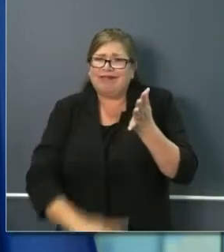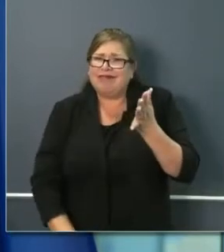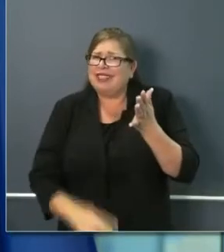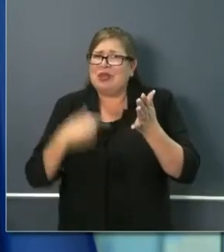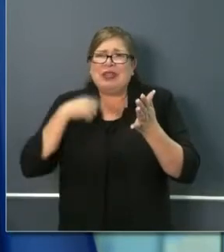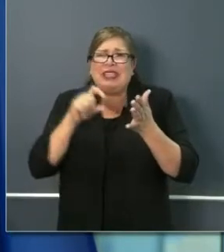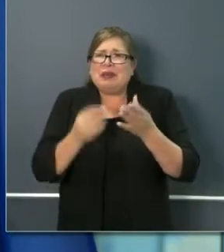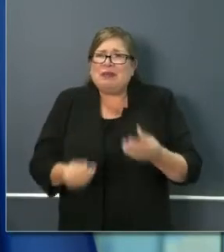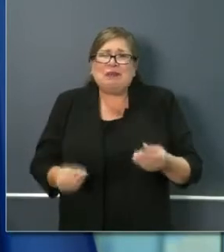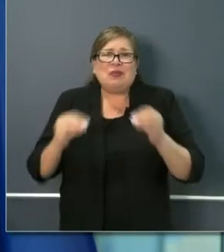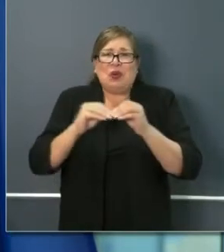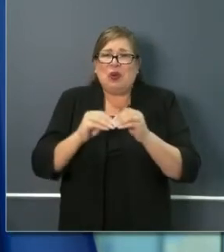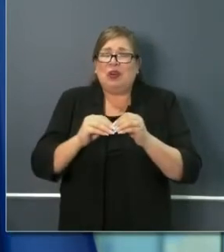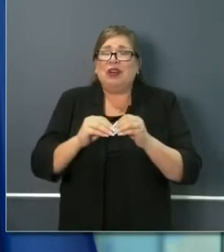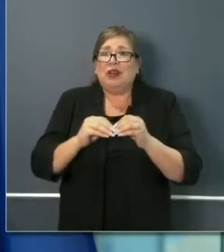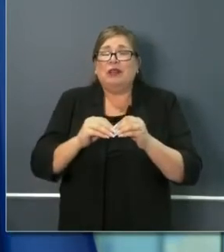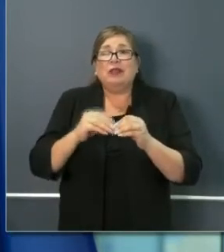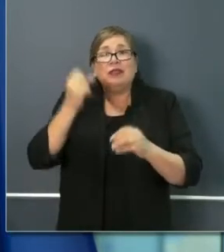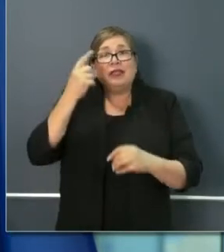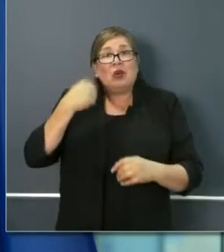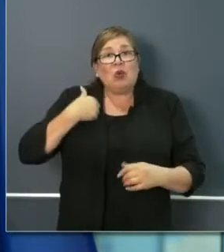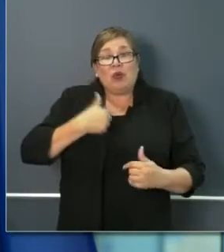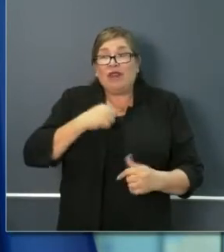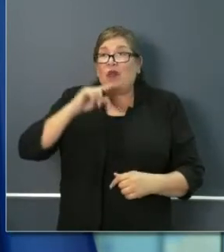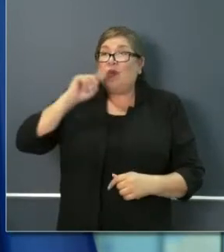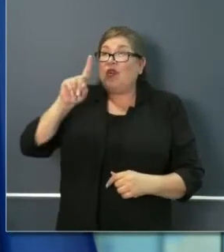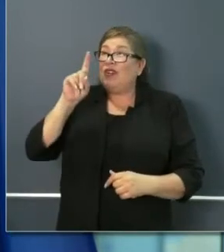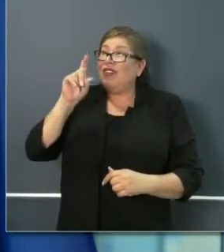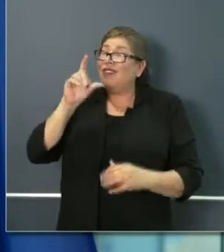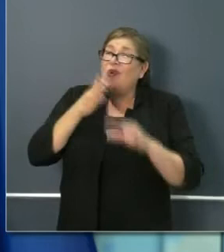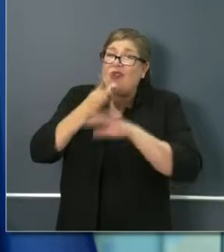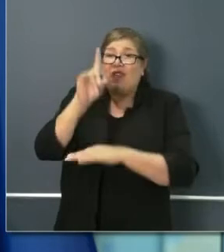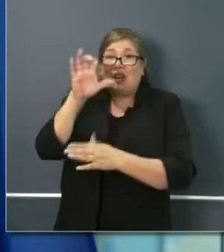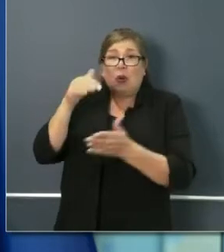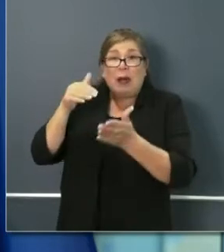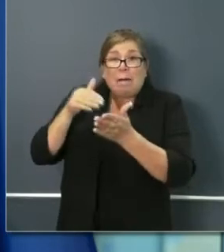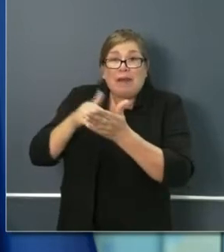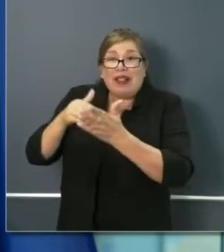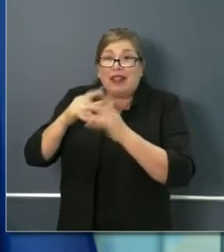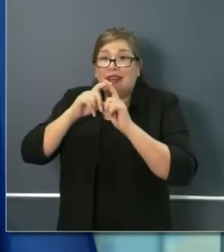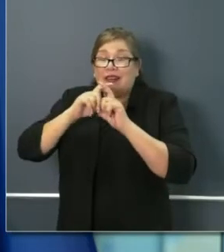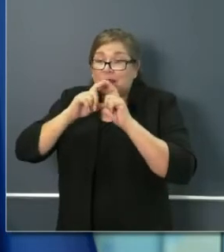million mask order gives you a sense of the magnitude of the anxiety